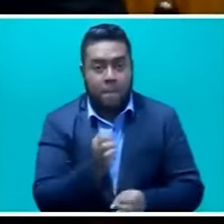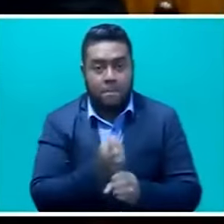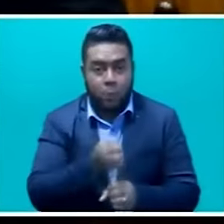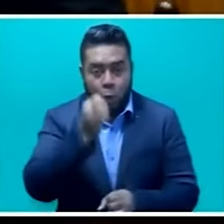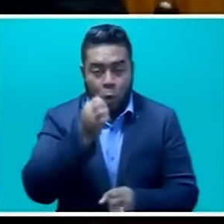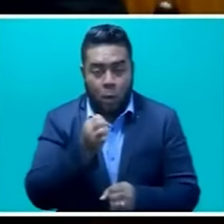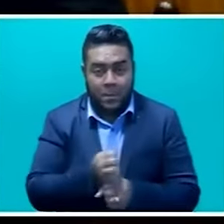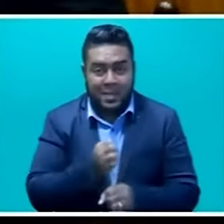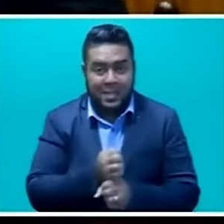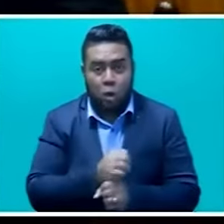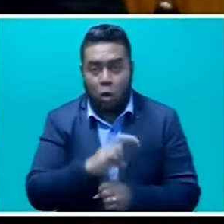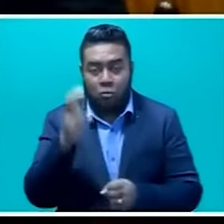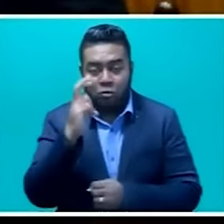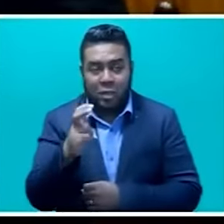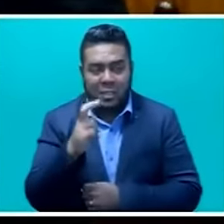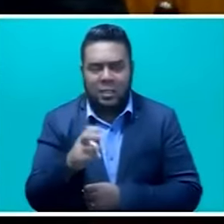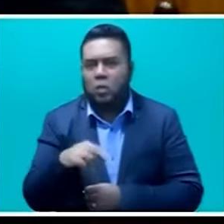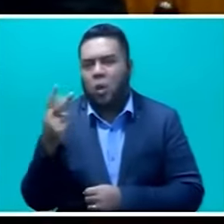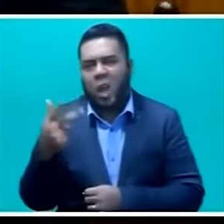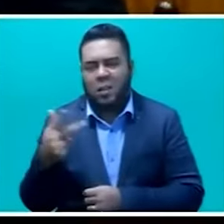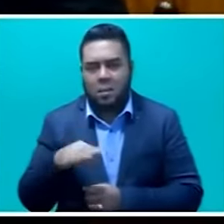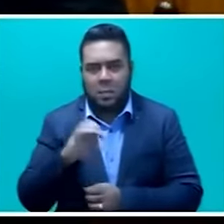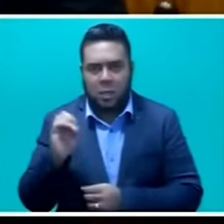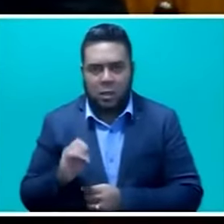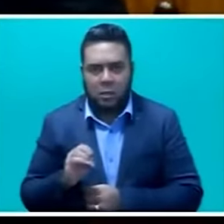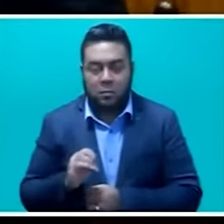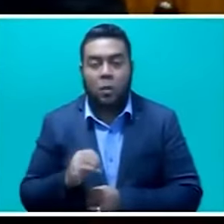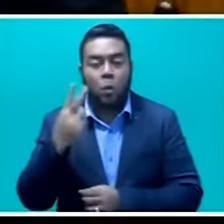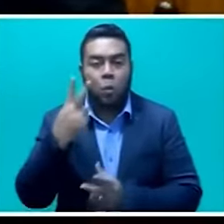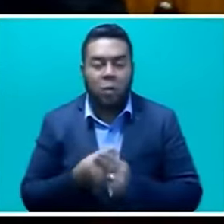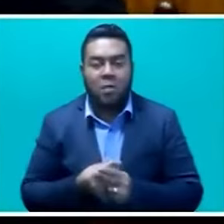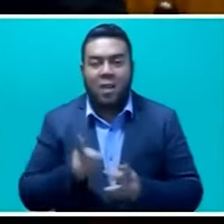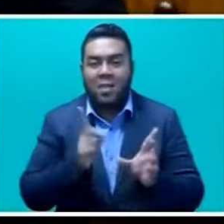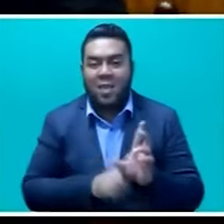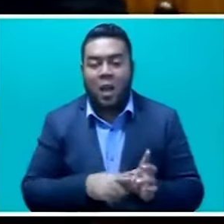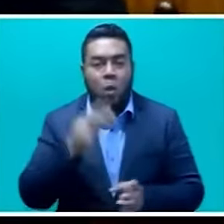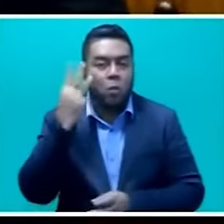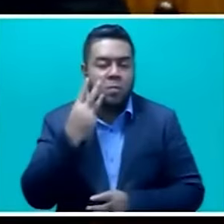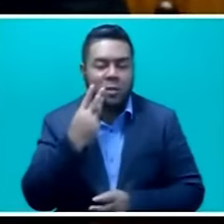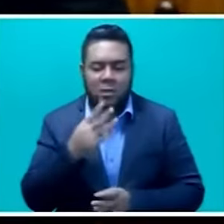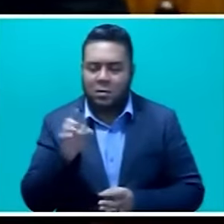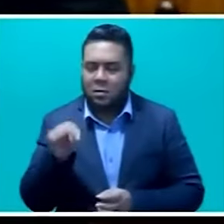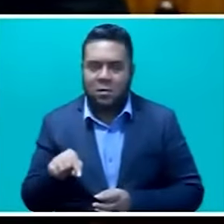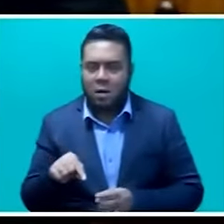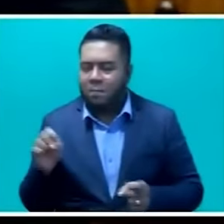training is 18%, with young women most affected from that